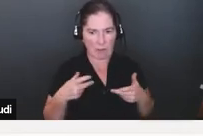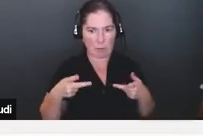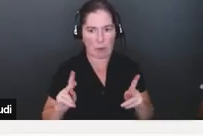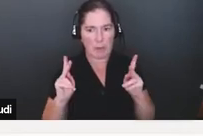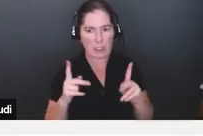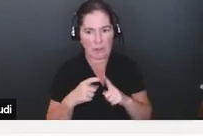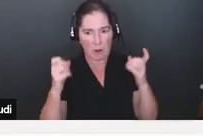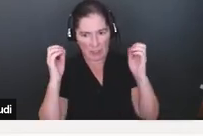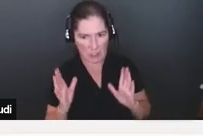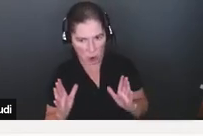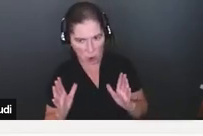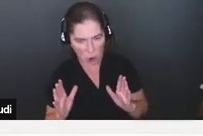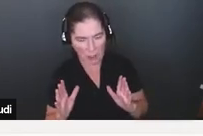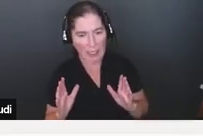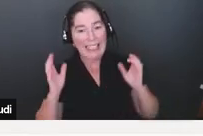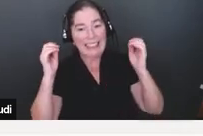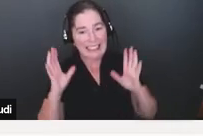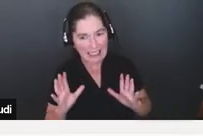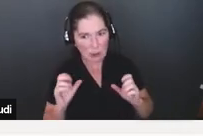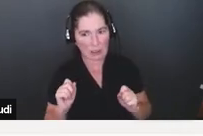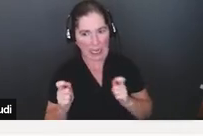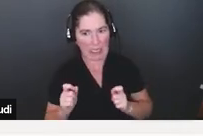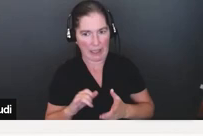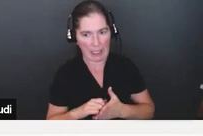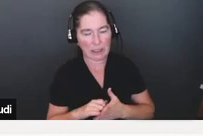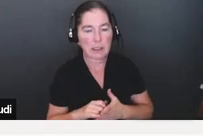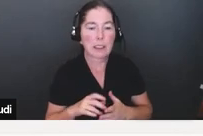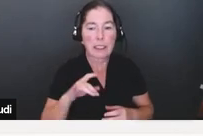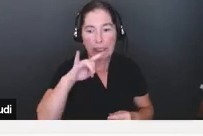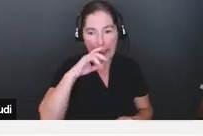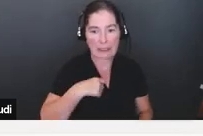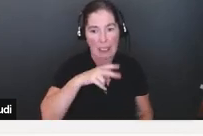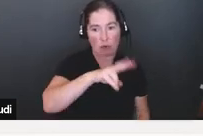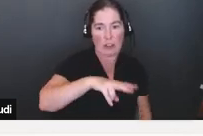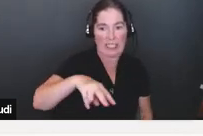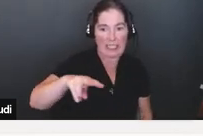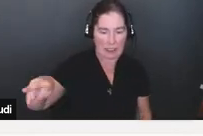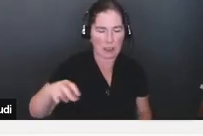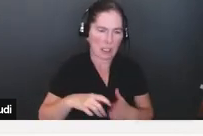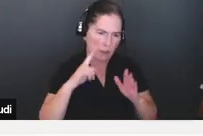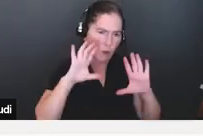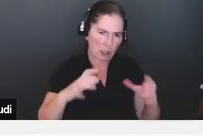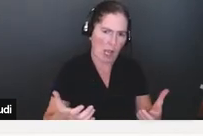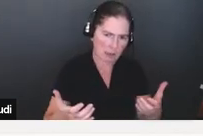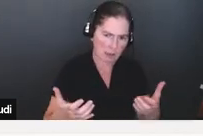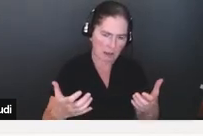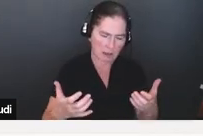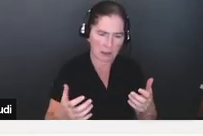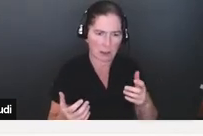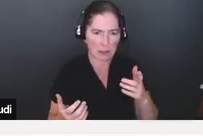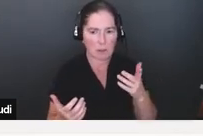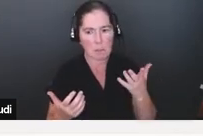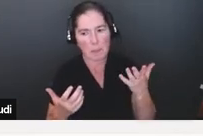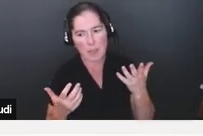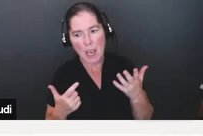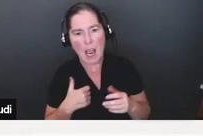teacher, but only teachers can edit it. So the kids can see all of these files because they're going to be files for the class. So as I'm going to do that, I'm going to play.